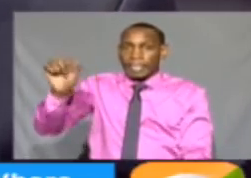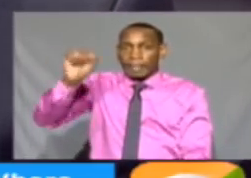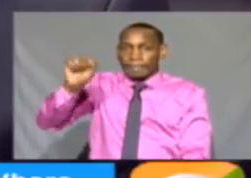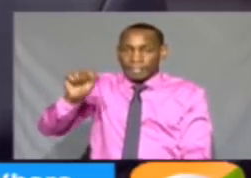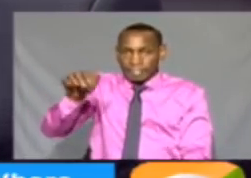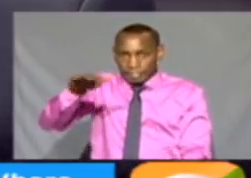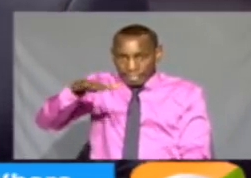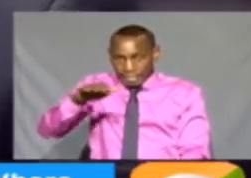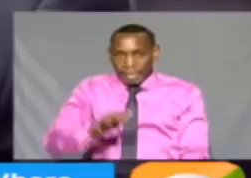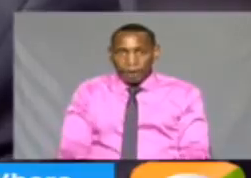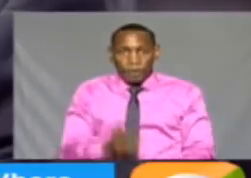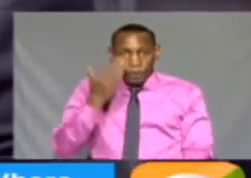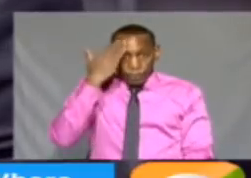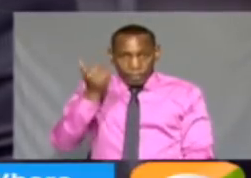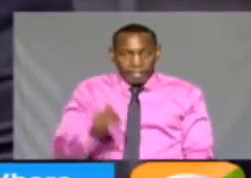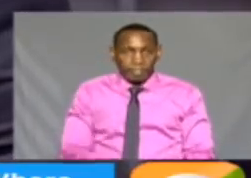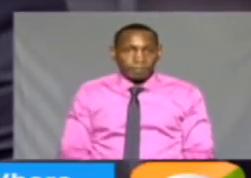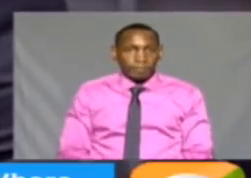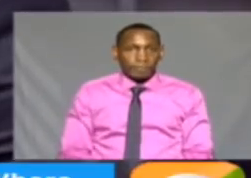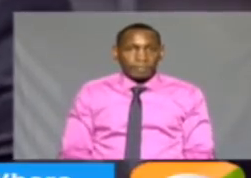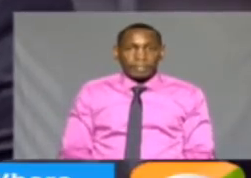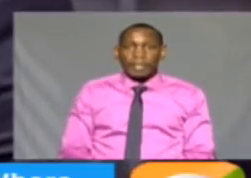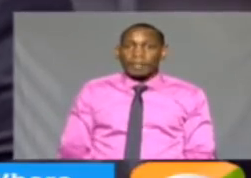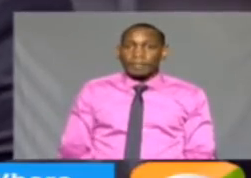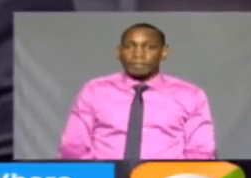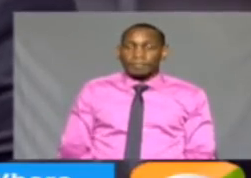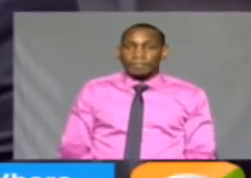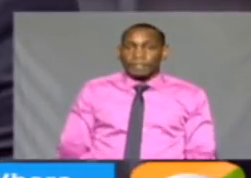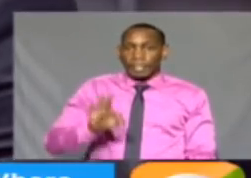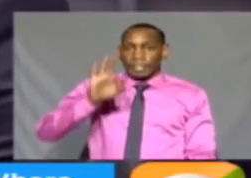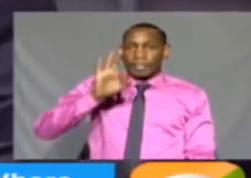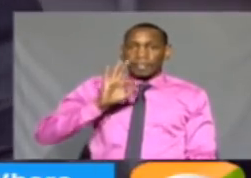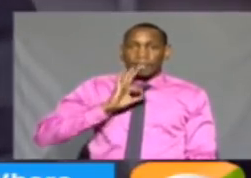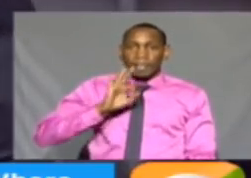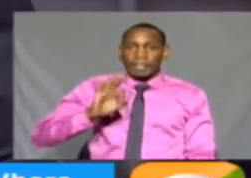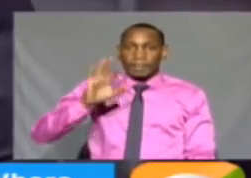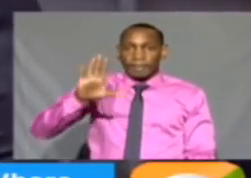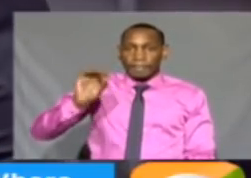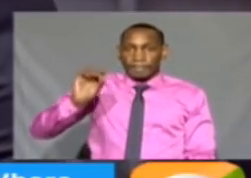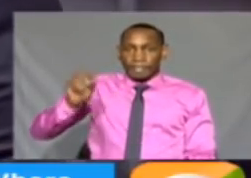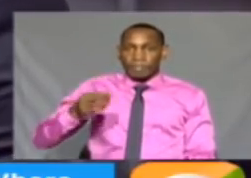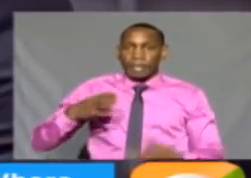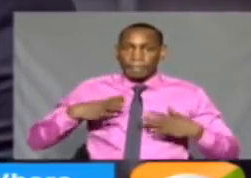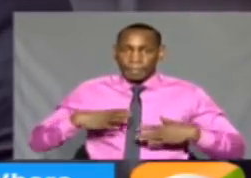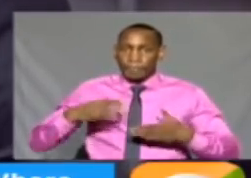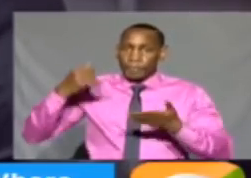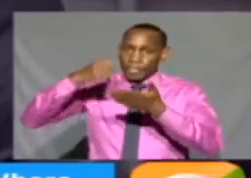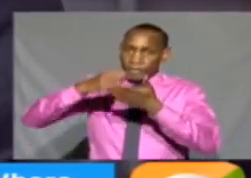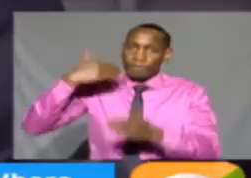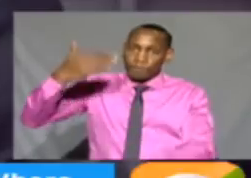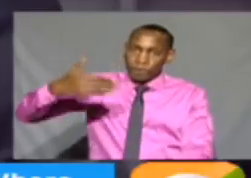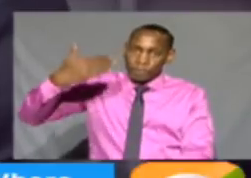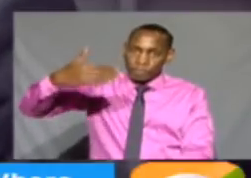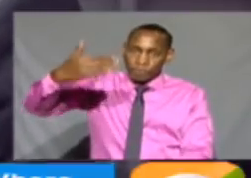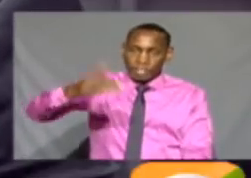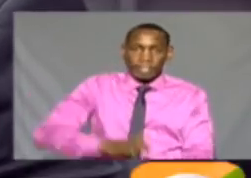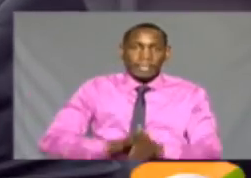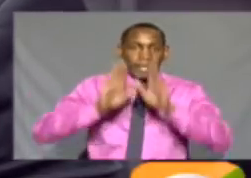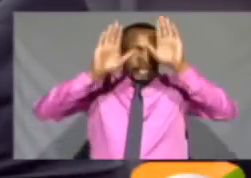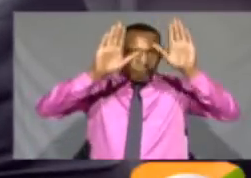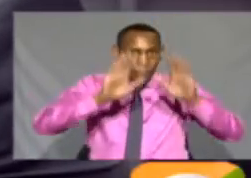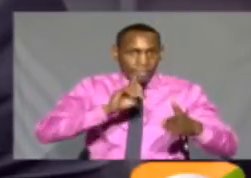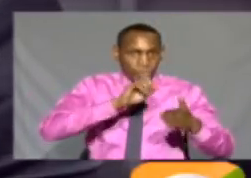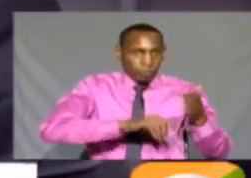Services so that, because you're dealing with 350,000 people every day. So what is more